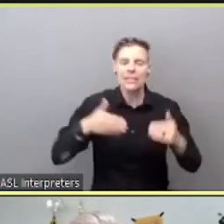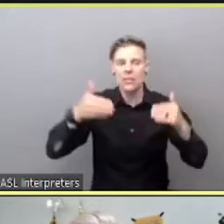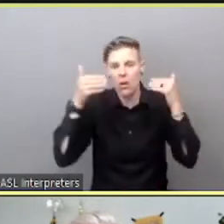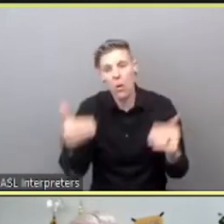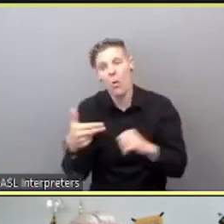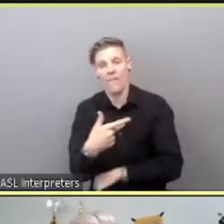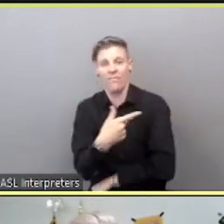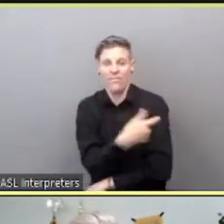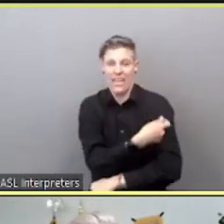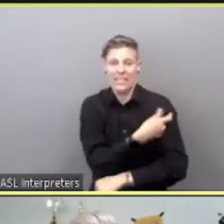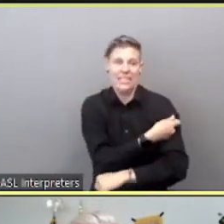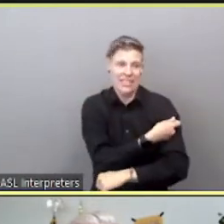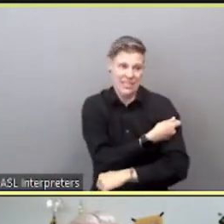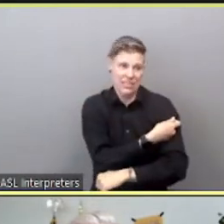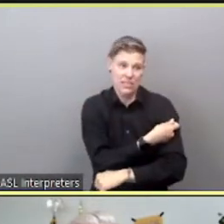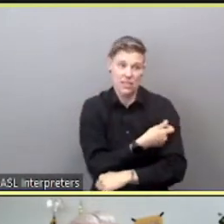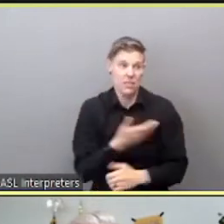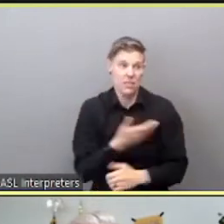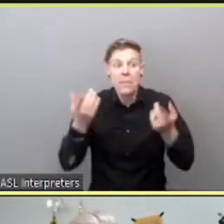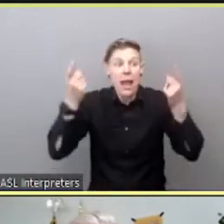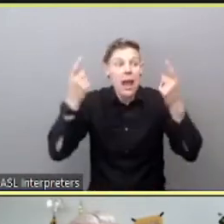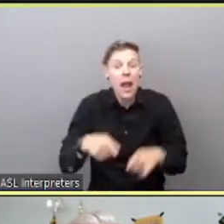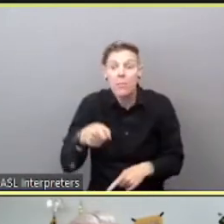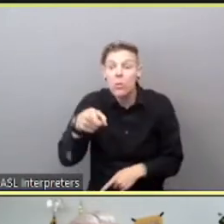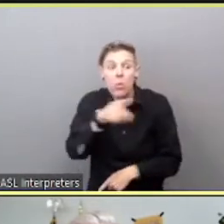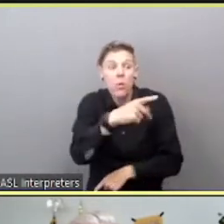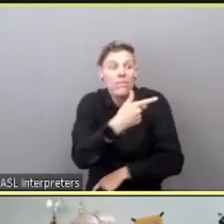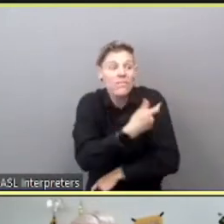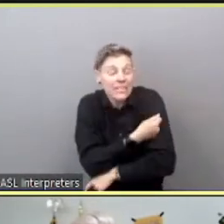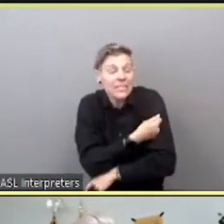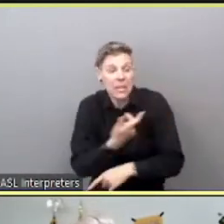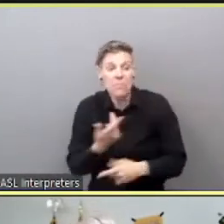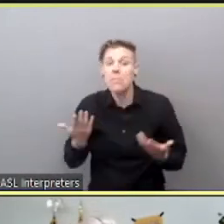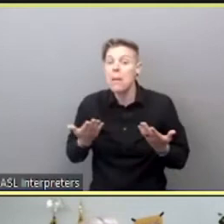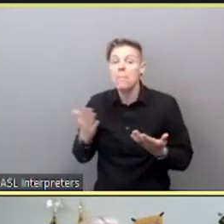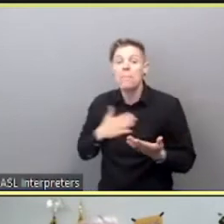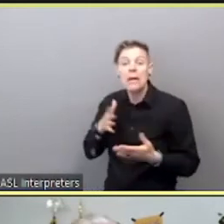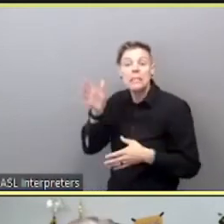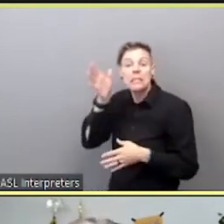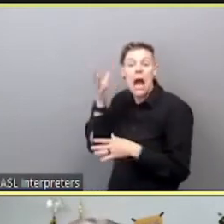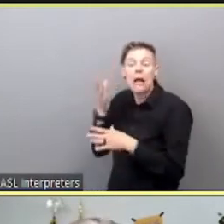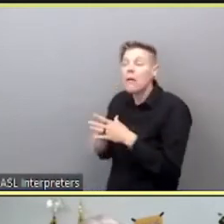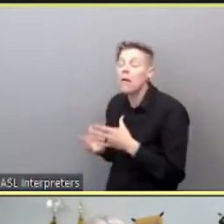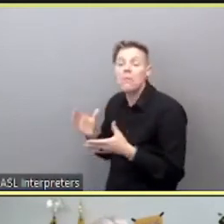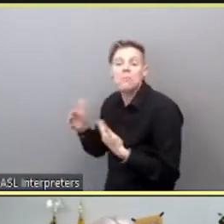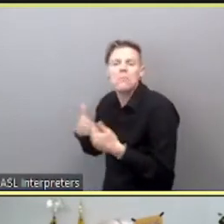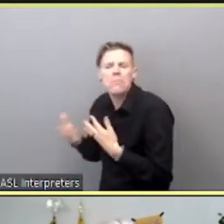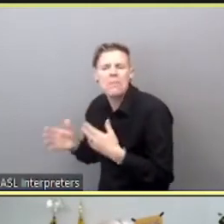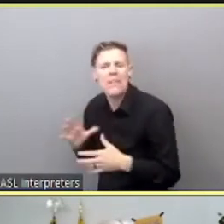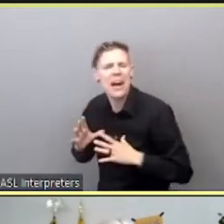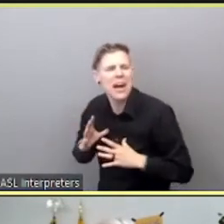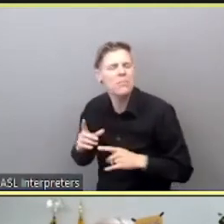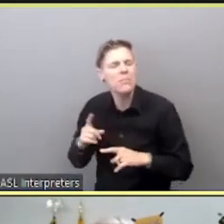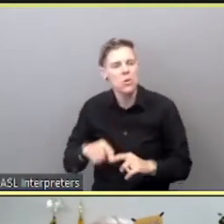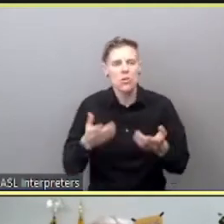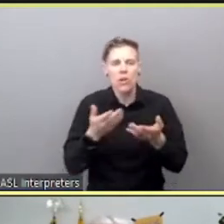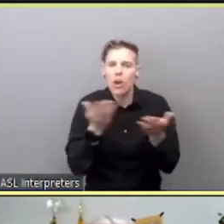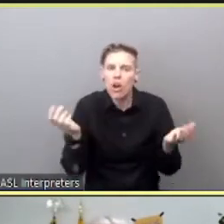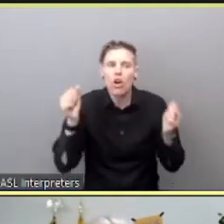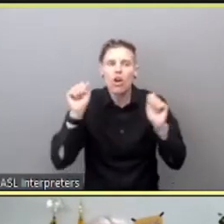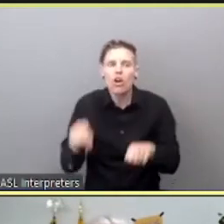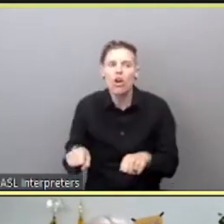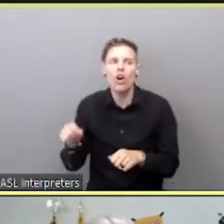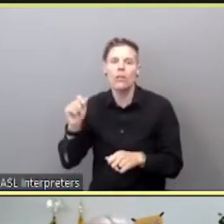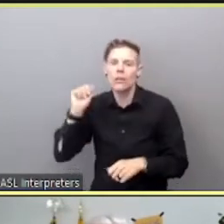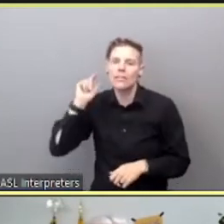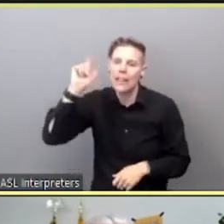would have died anyway. Maybe he would have died in Oklahoma, but he would have died in Oklahoma. And Elizabeth says